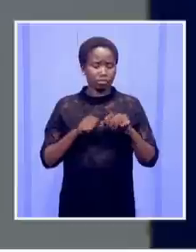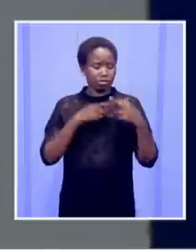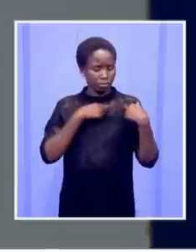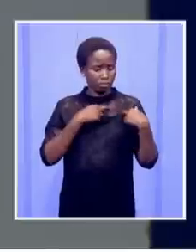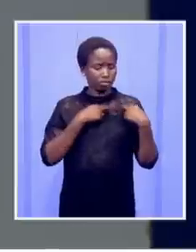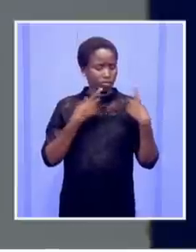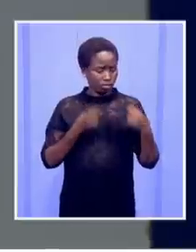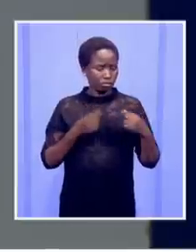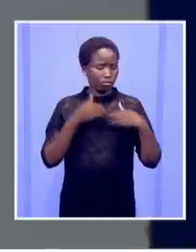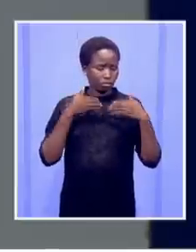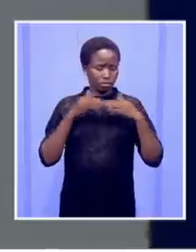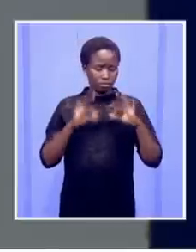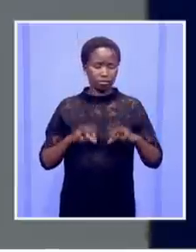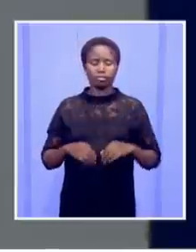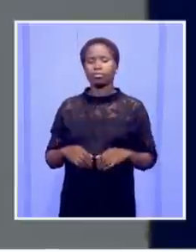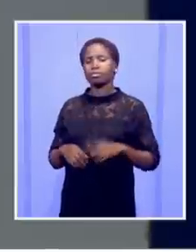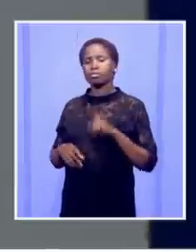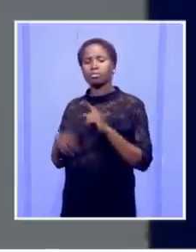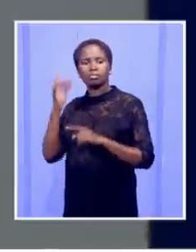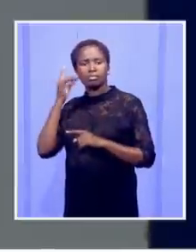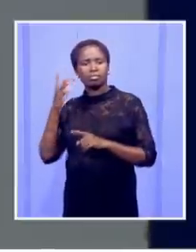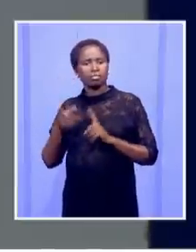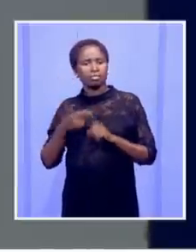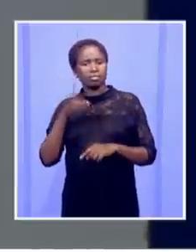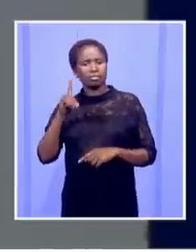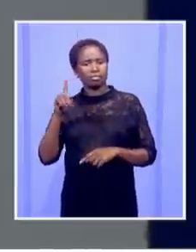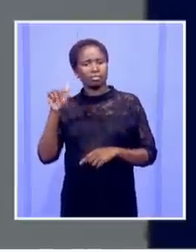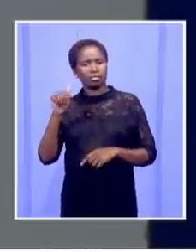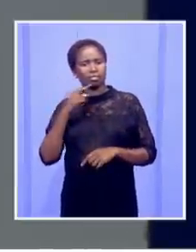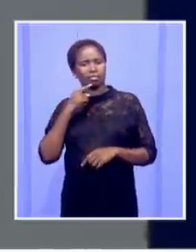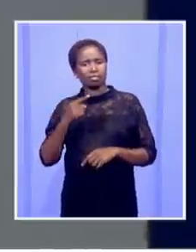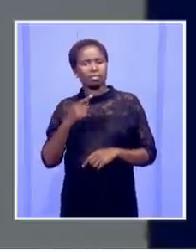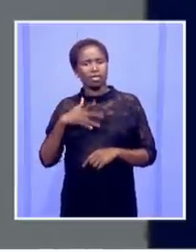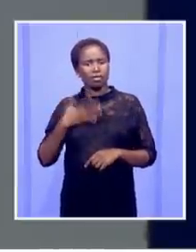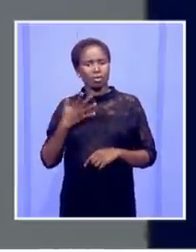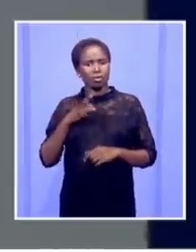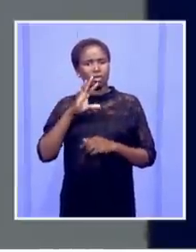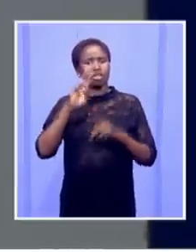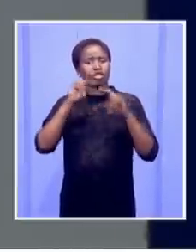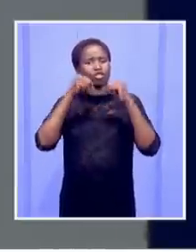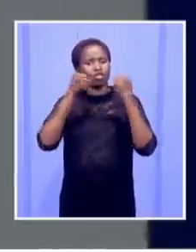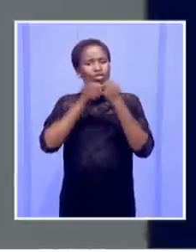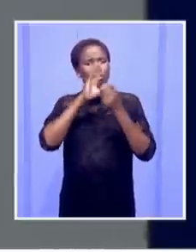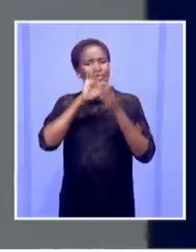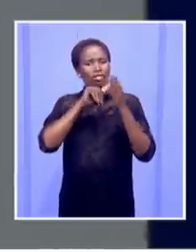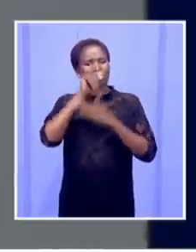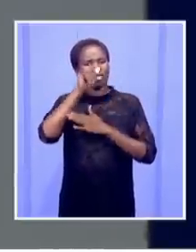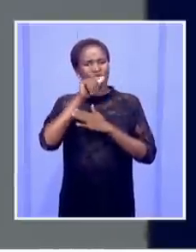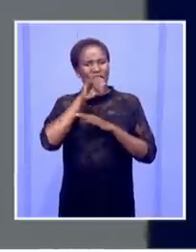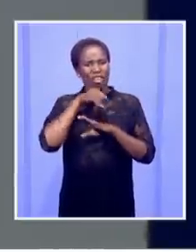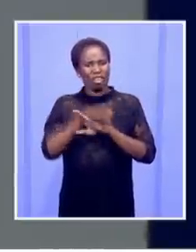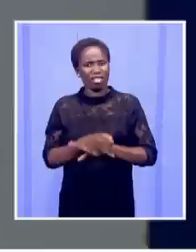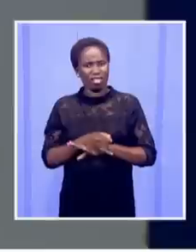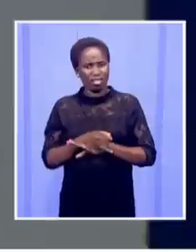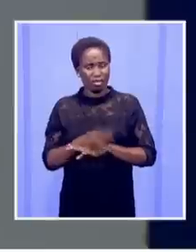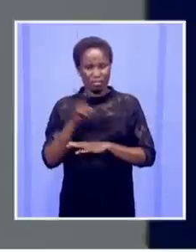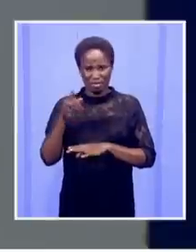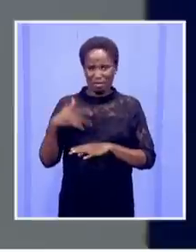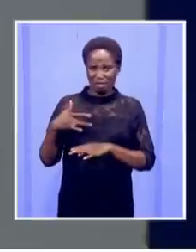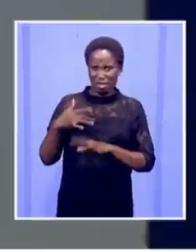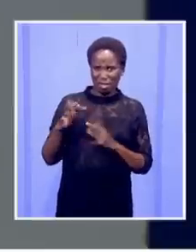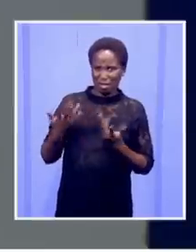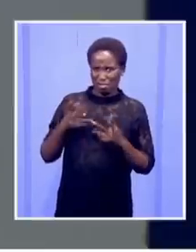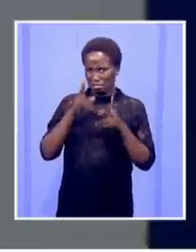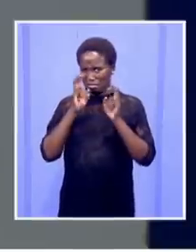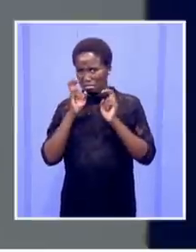We heard from the Democratic Alliance calling for a national election, an early national election. What's the position of the Economic Freedom Fighters on what should